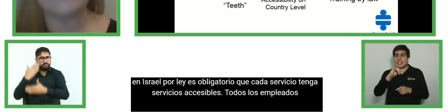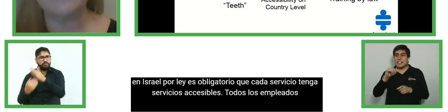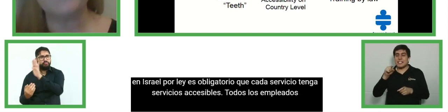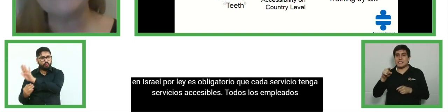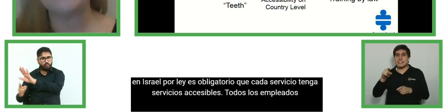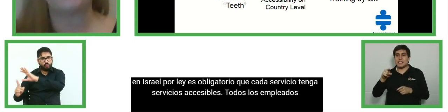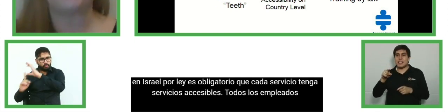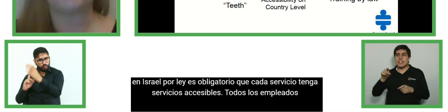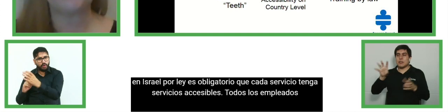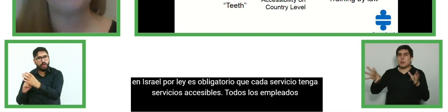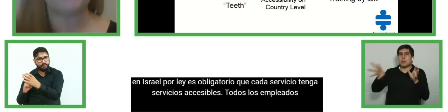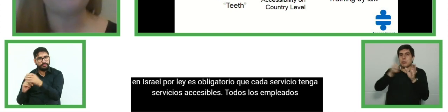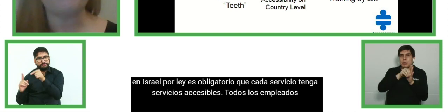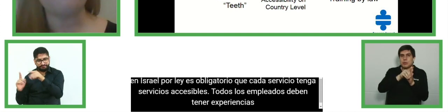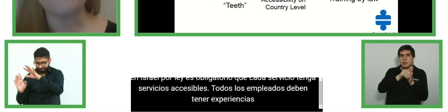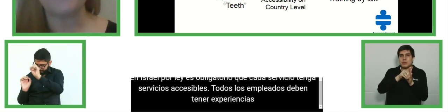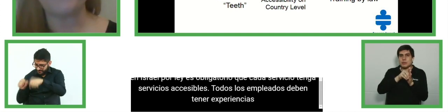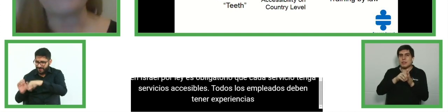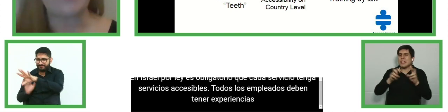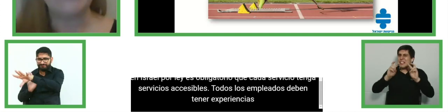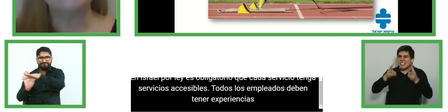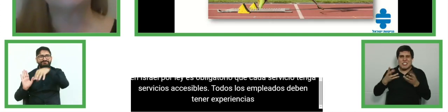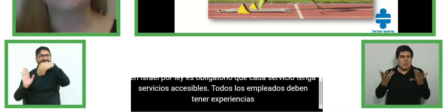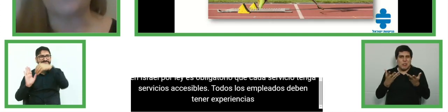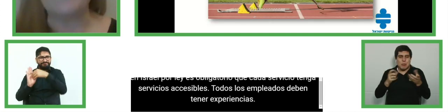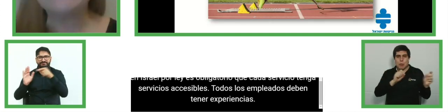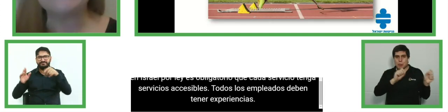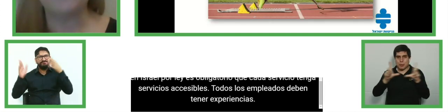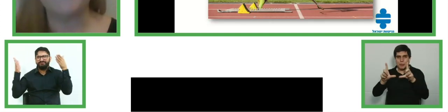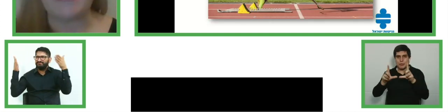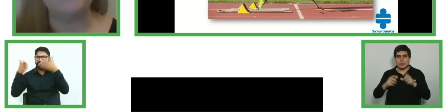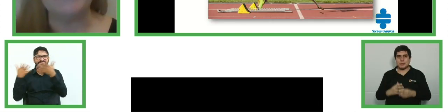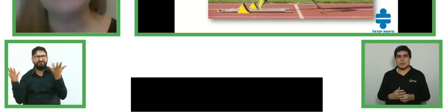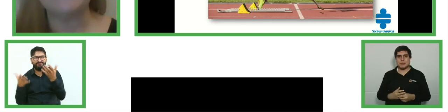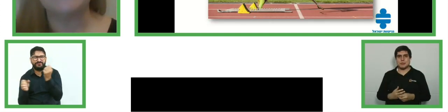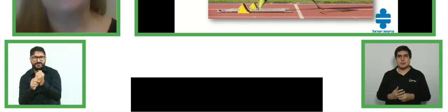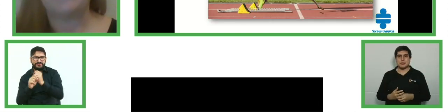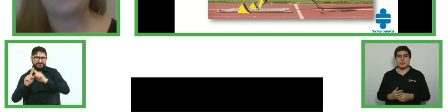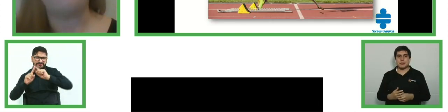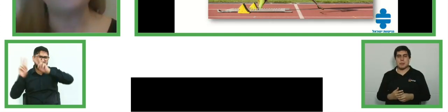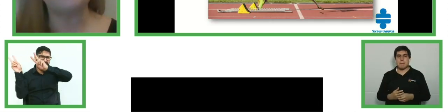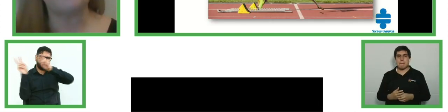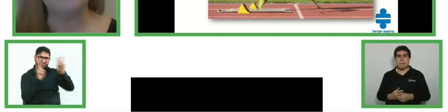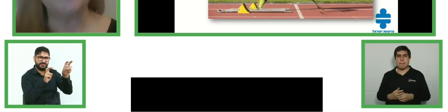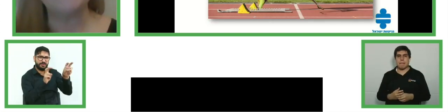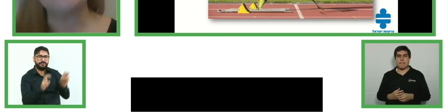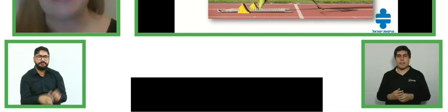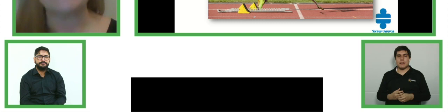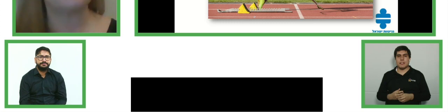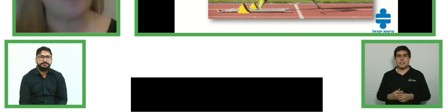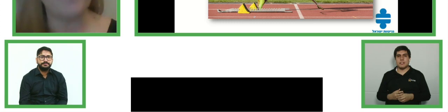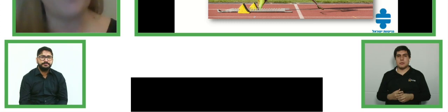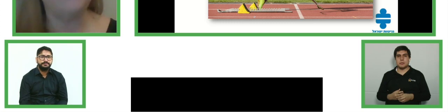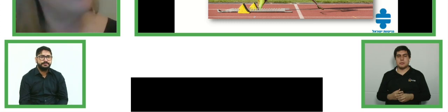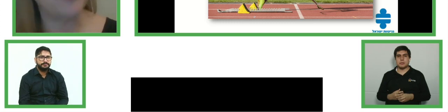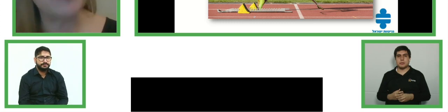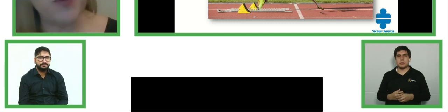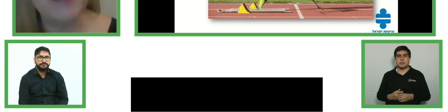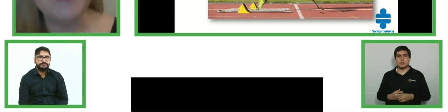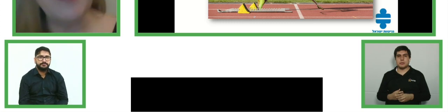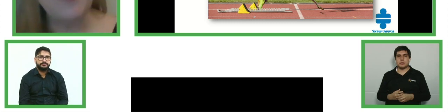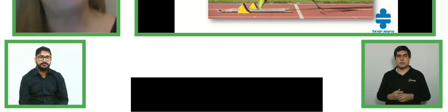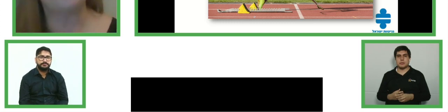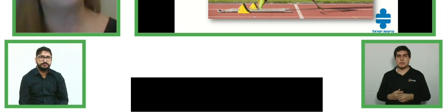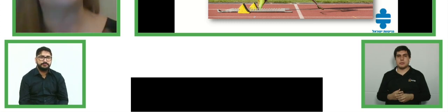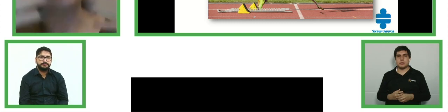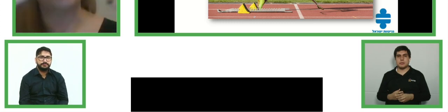So basically what that means, first of all, we look at it as a marathon, not a sprint. We are looking long-term. We are